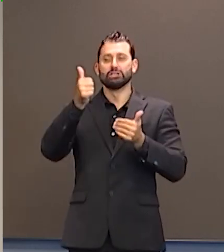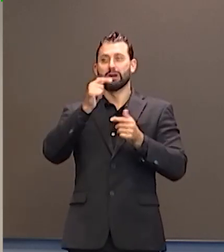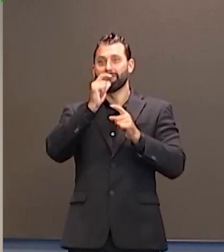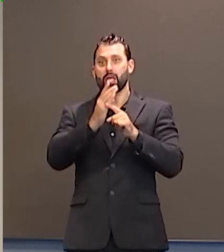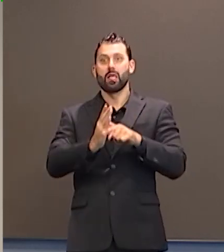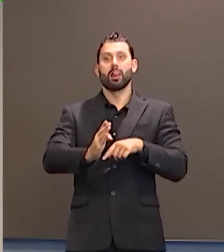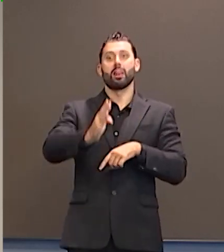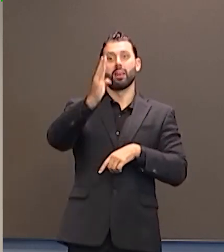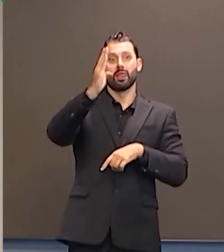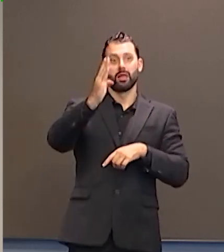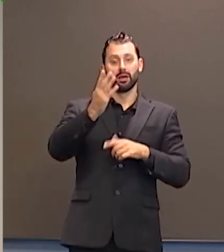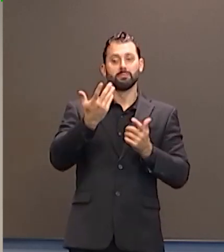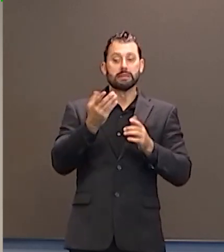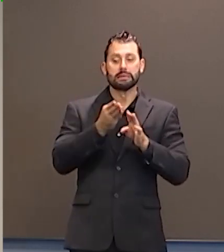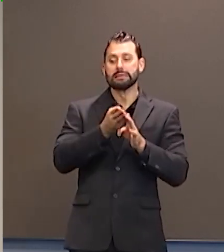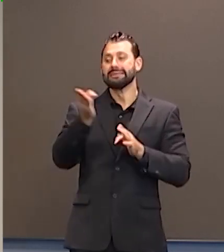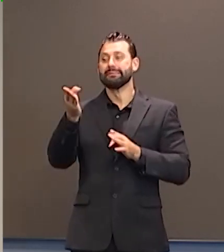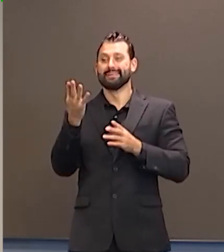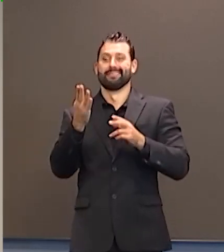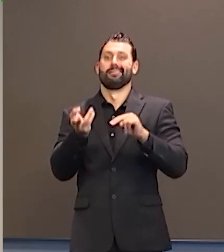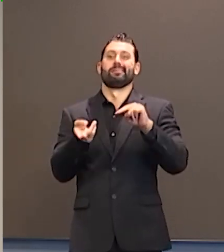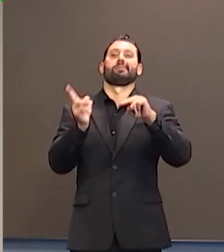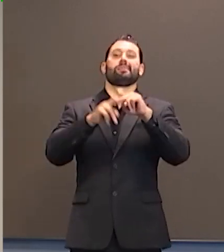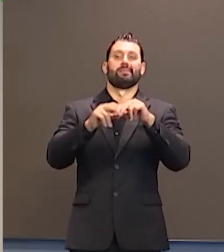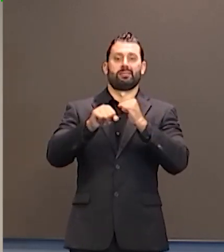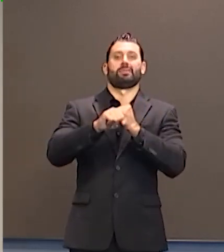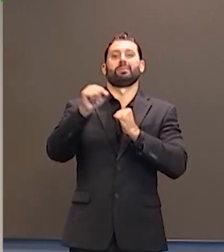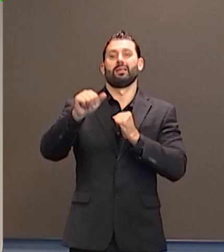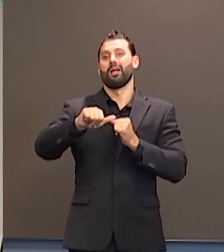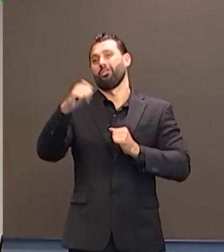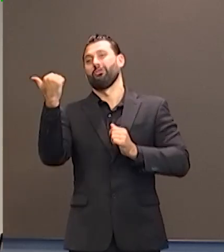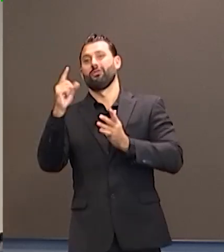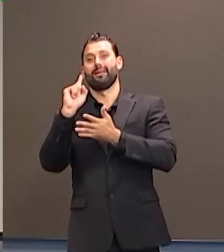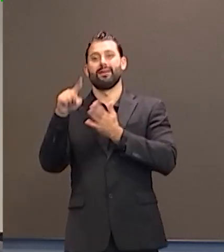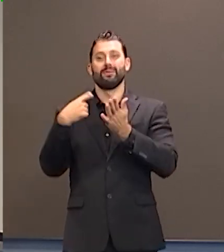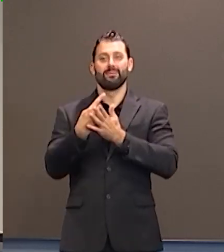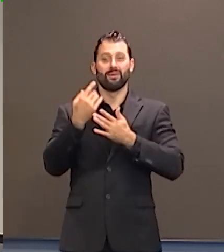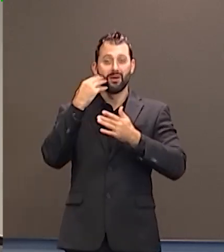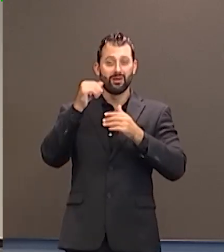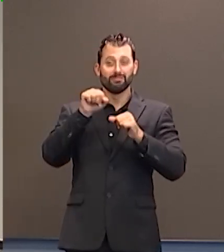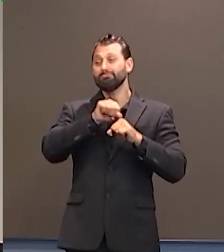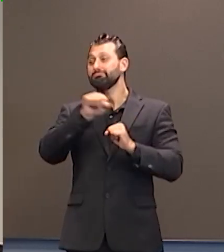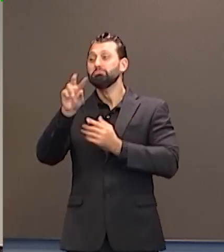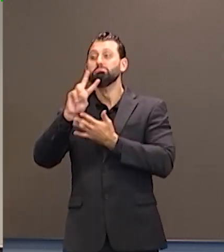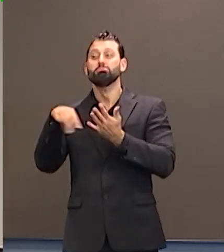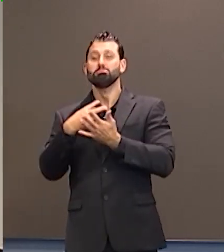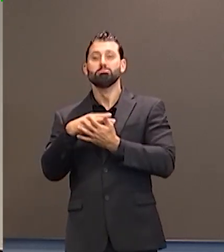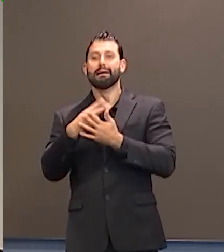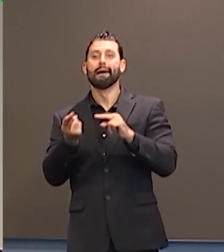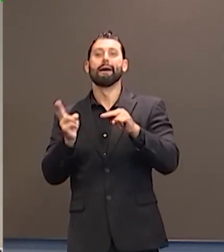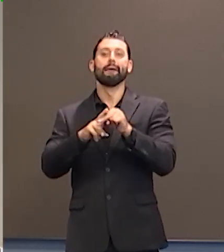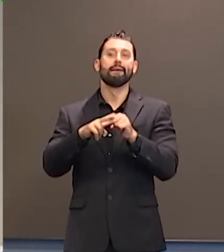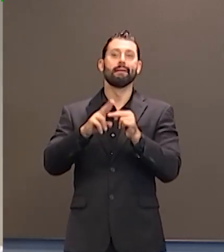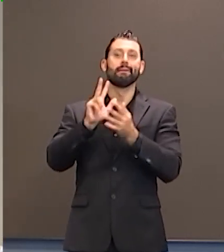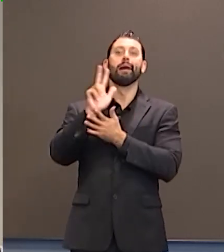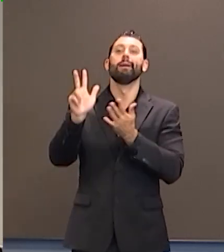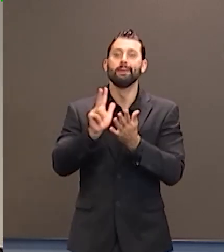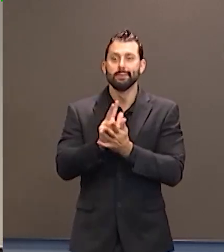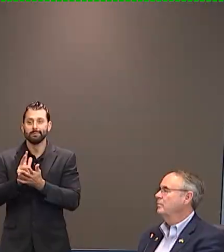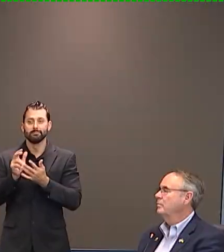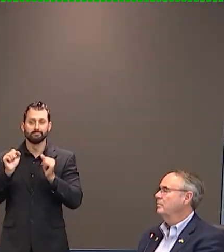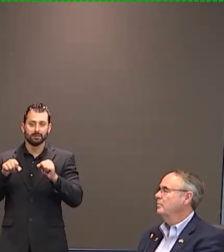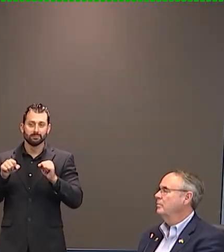encourage people to evacuate tens of miles not hundreds of miles but if you do plan on going far you want to do that early